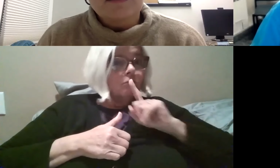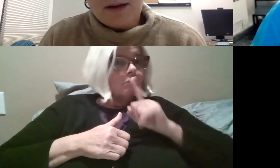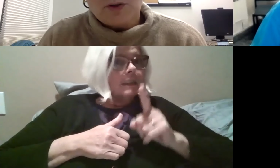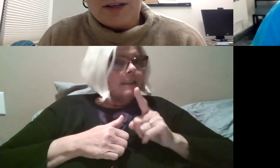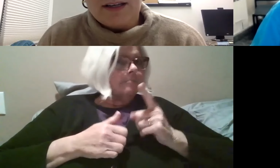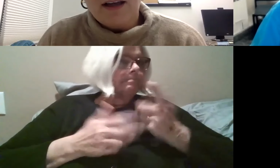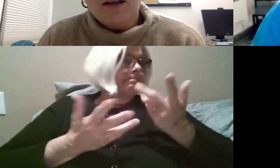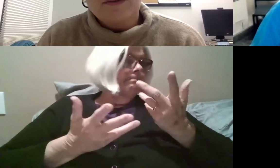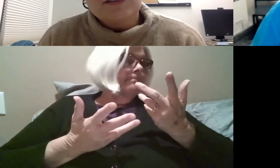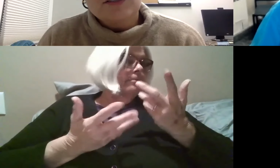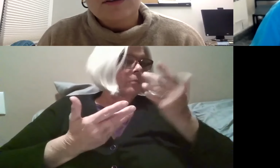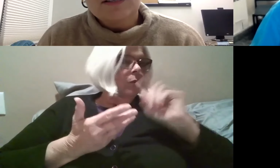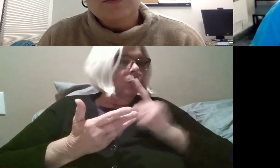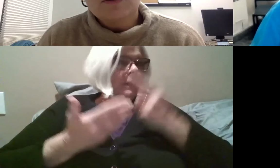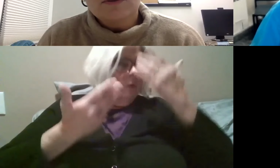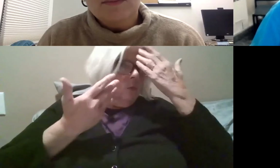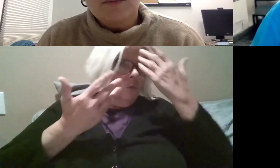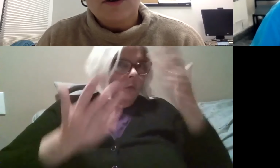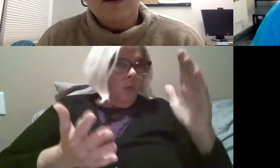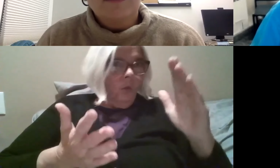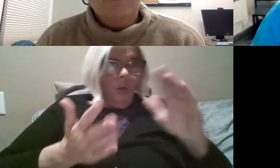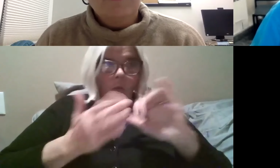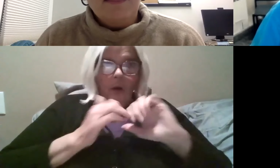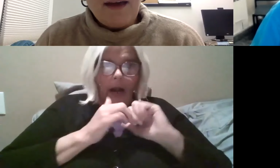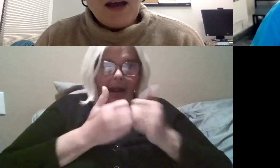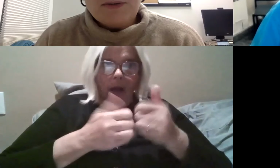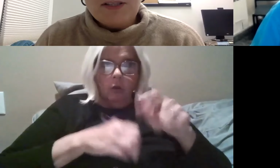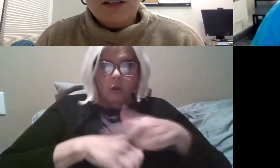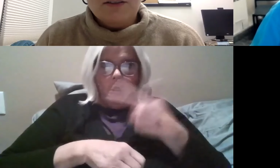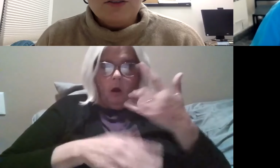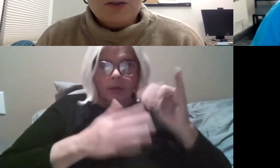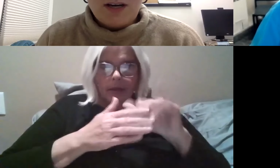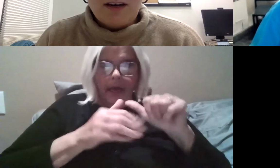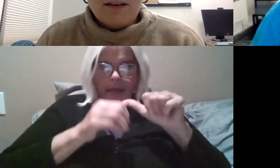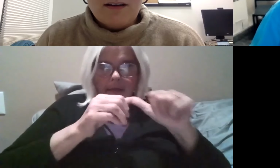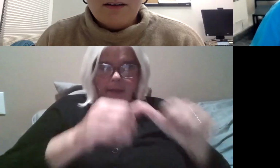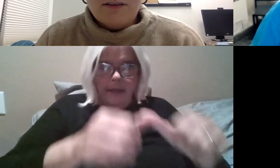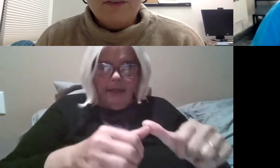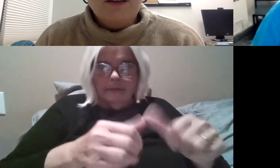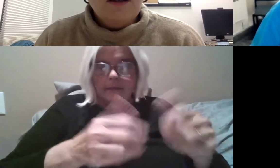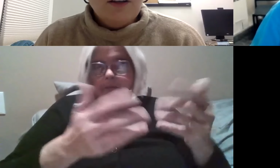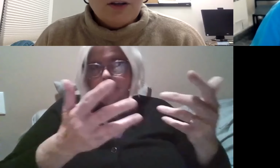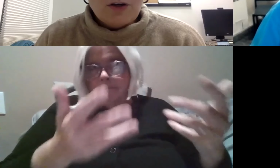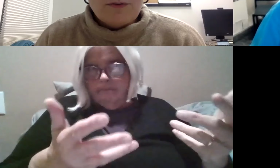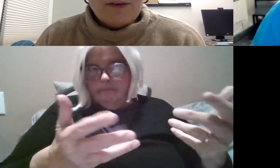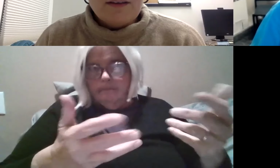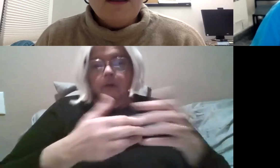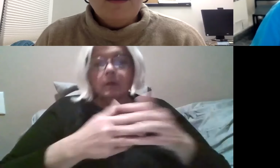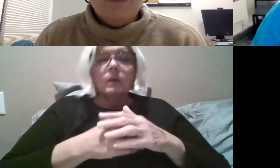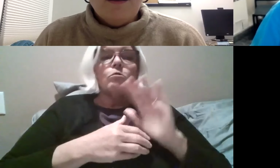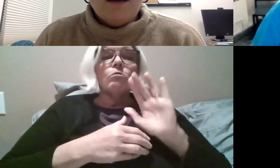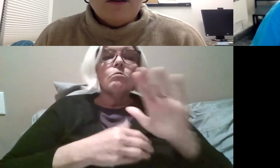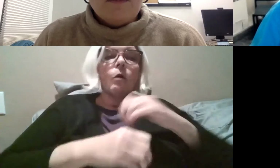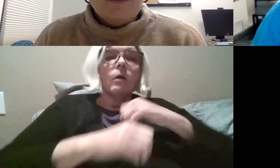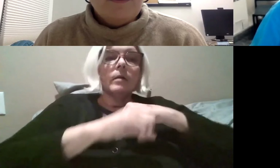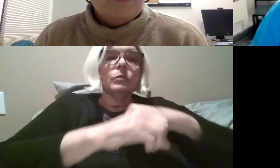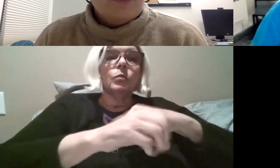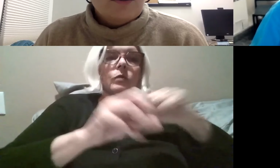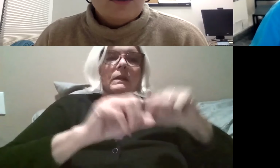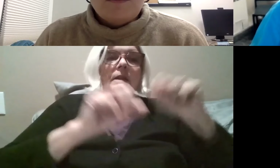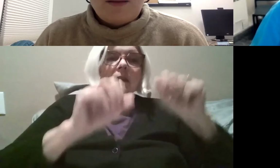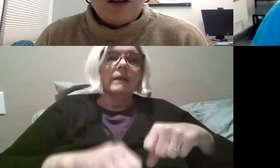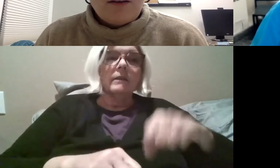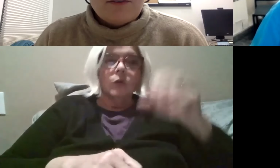system has memory. And so it will remember that particular strain of COVID